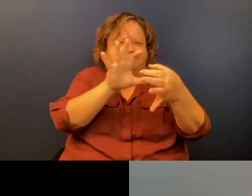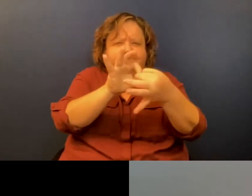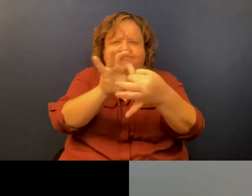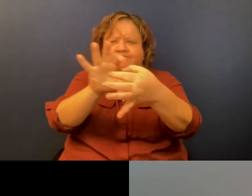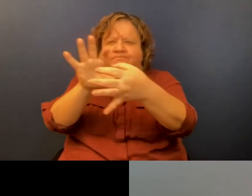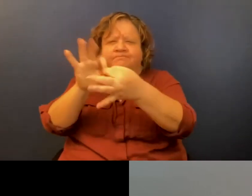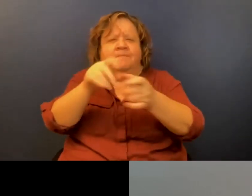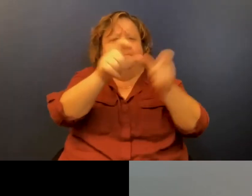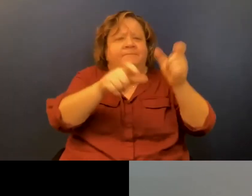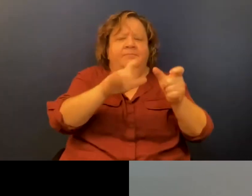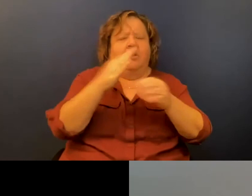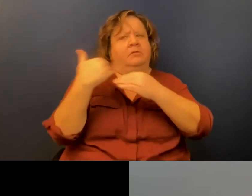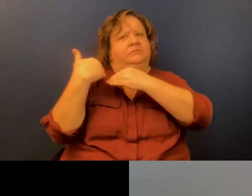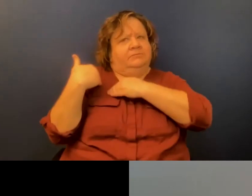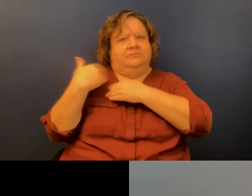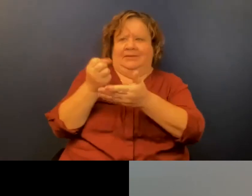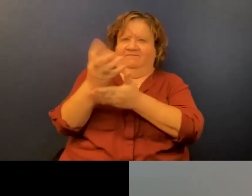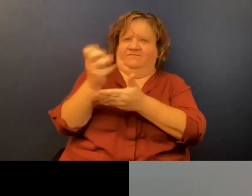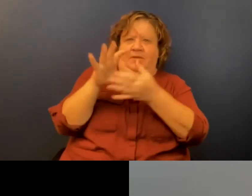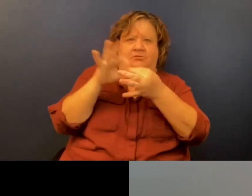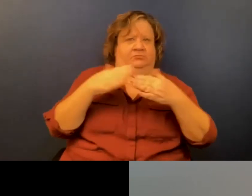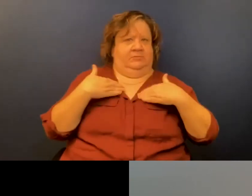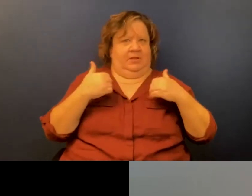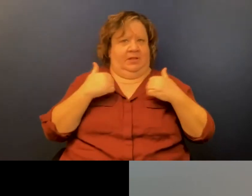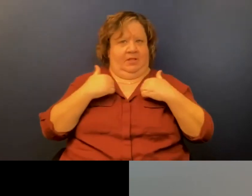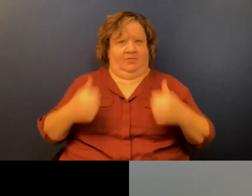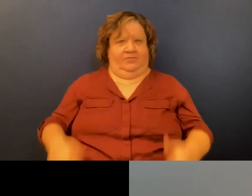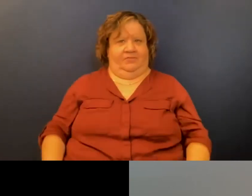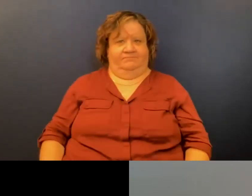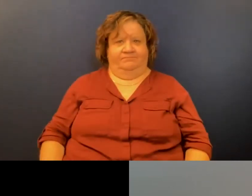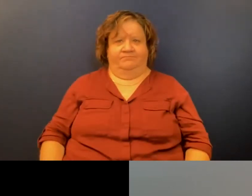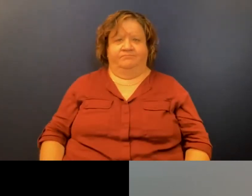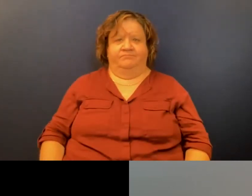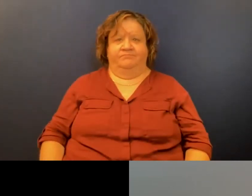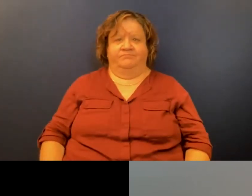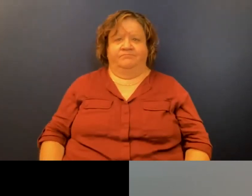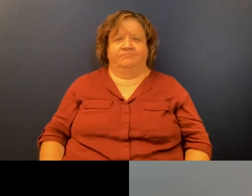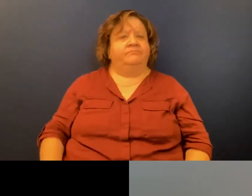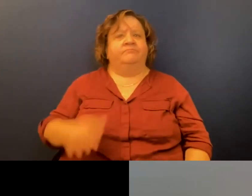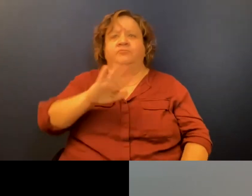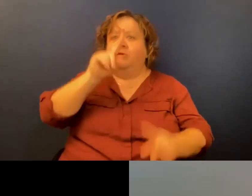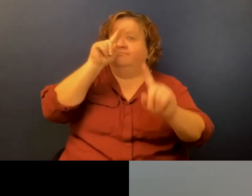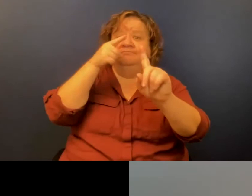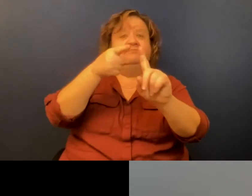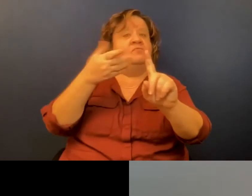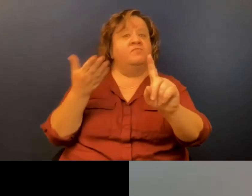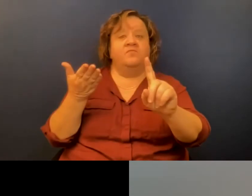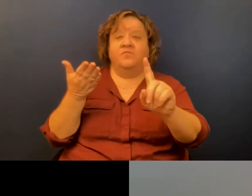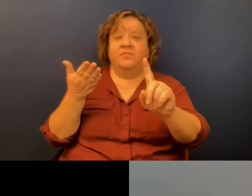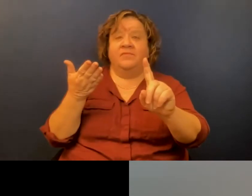objective is increasing the accessible media for disabled